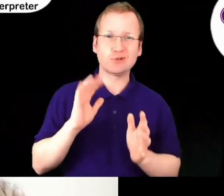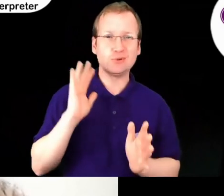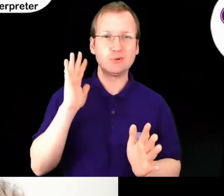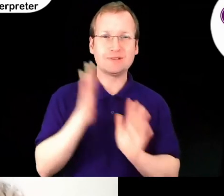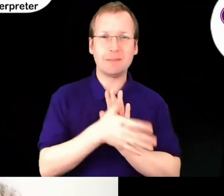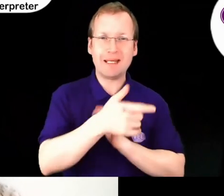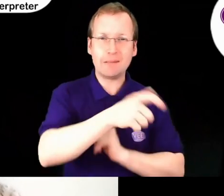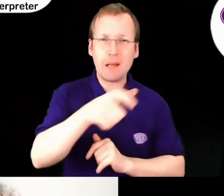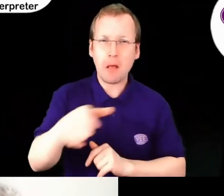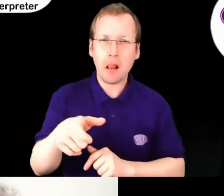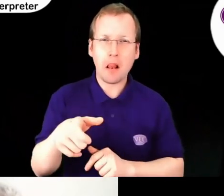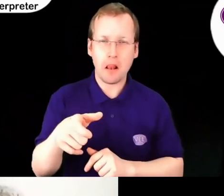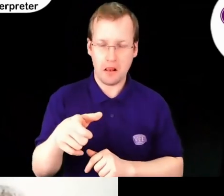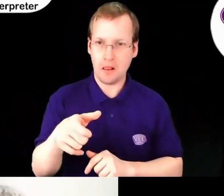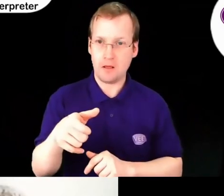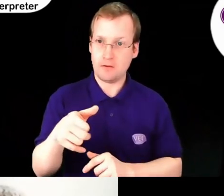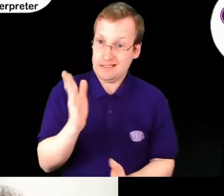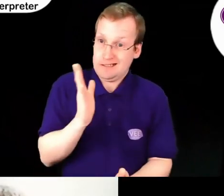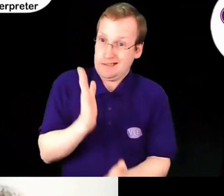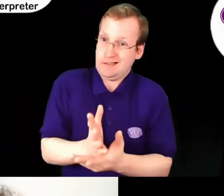the image of God, particularly